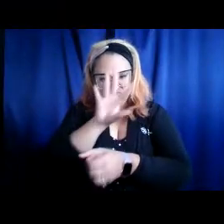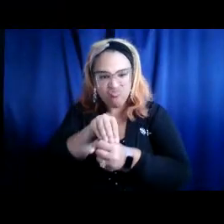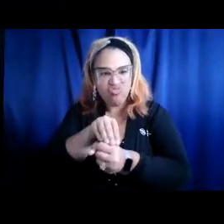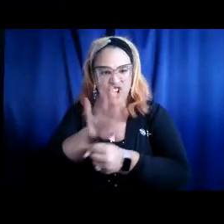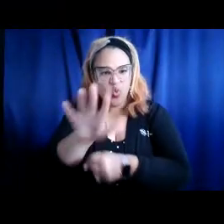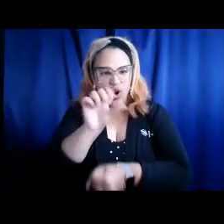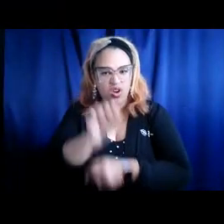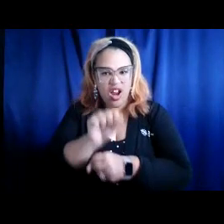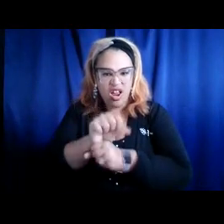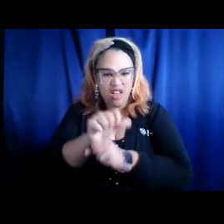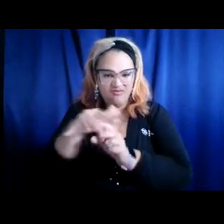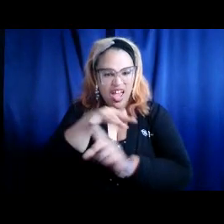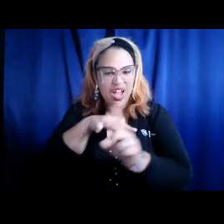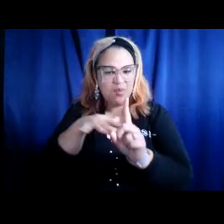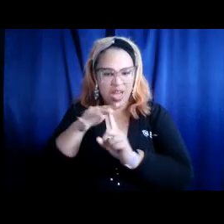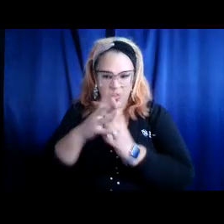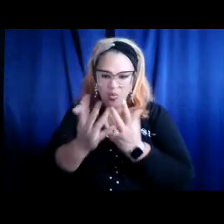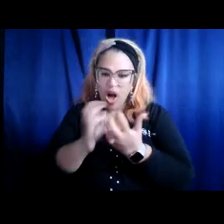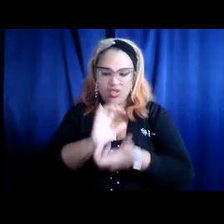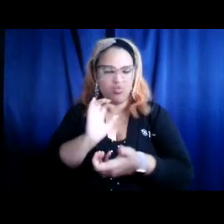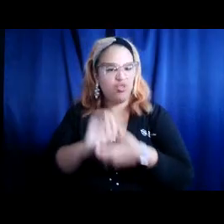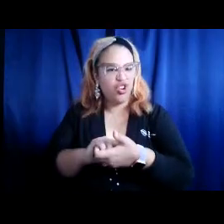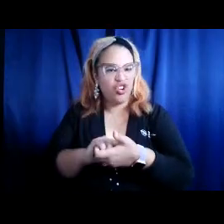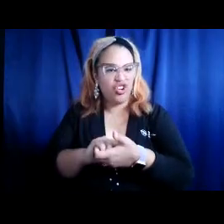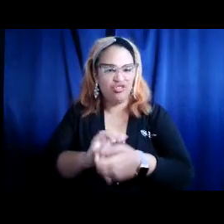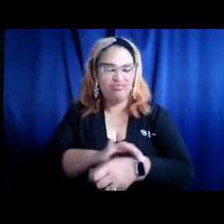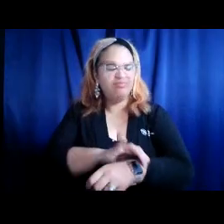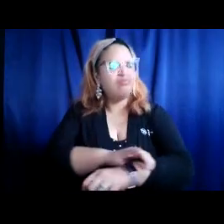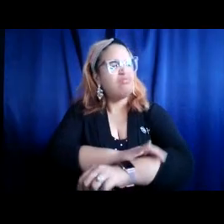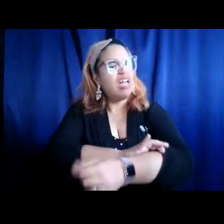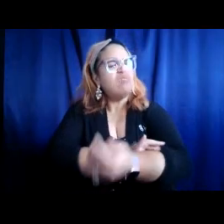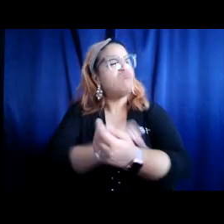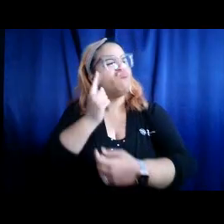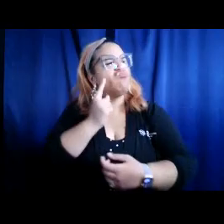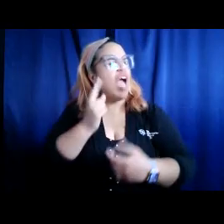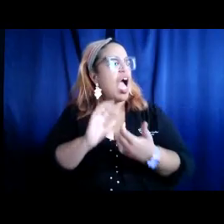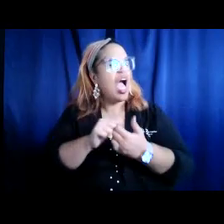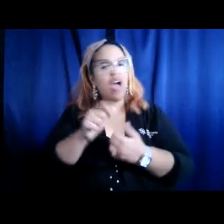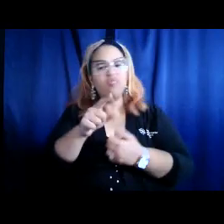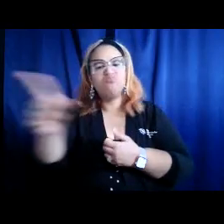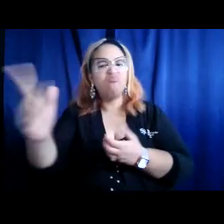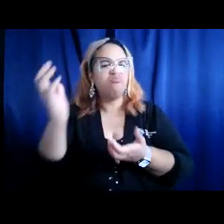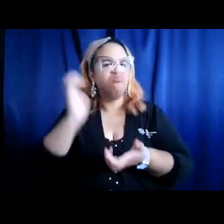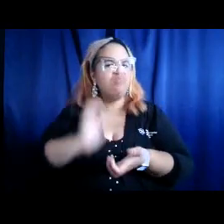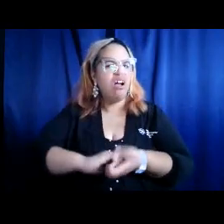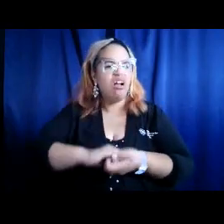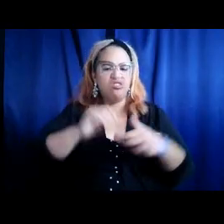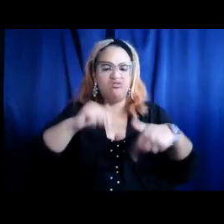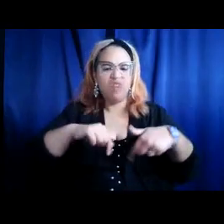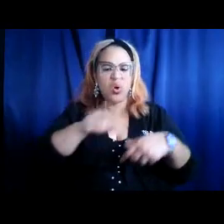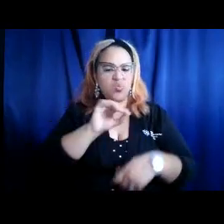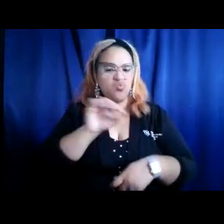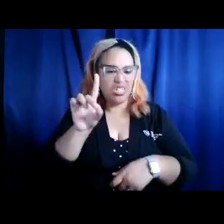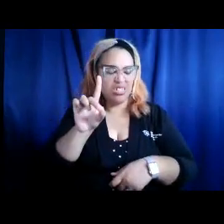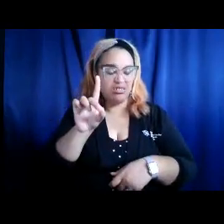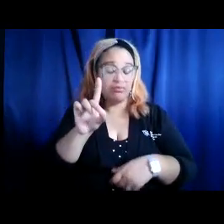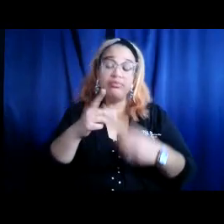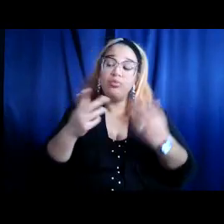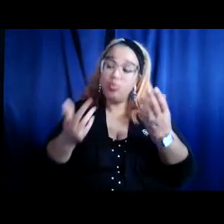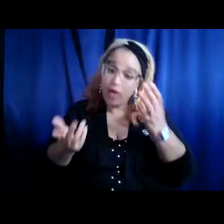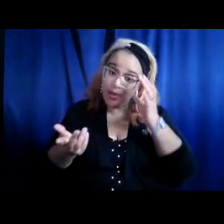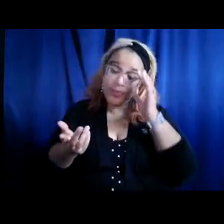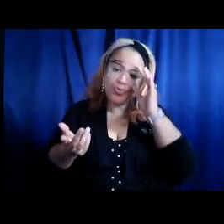Yeah, absolutely. Thanks, Allison. So, as you may be aware, one of the most valuable partnerships available to Ohio employers